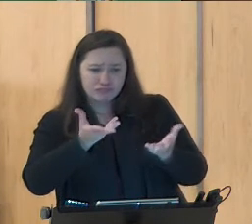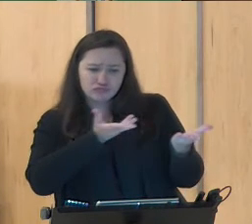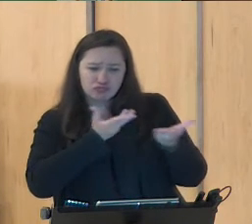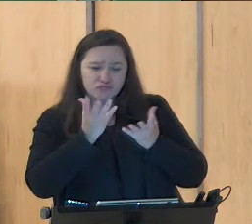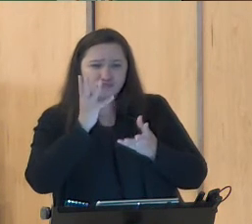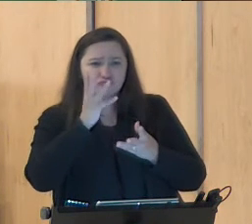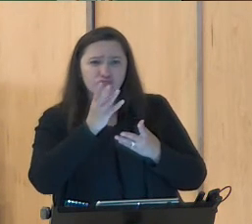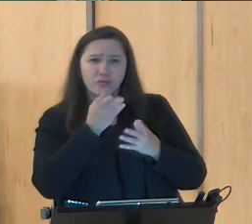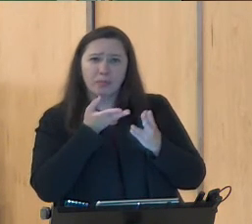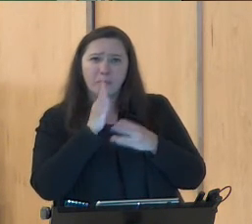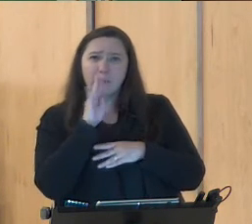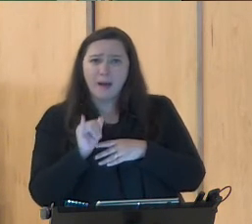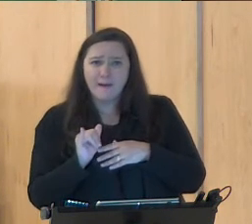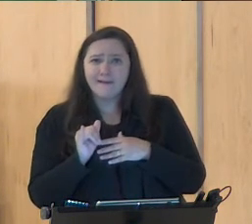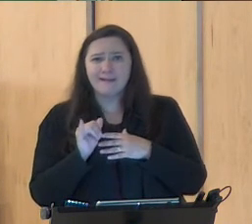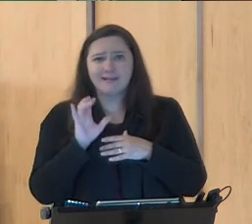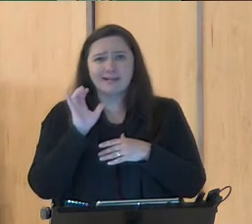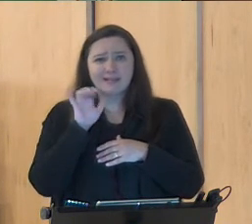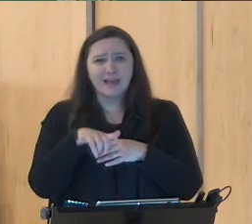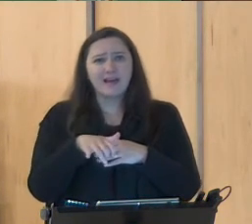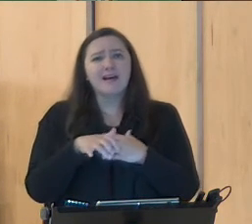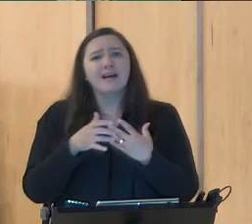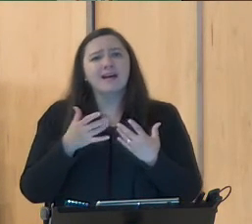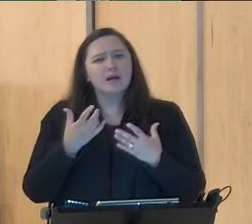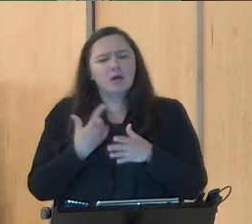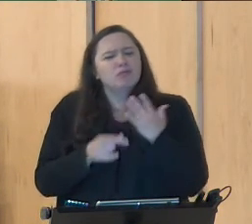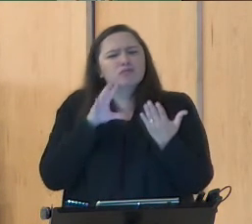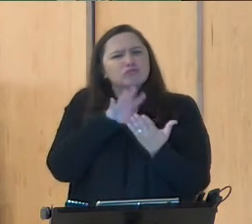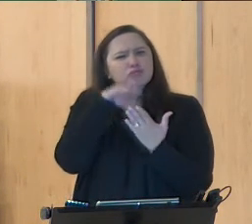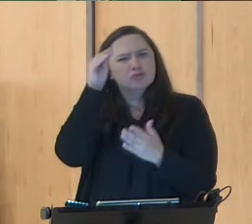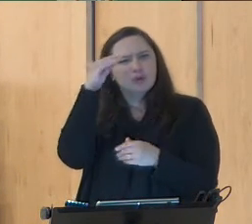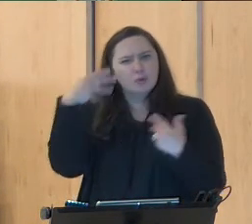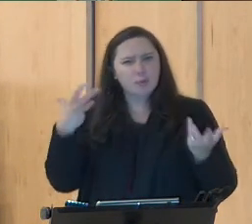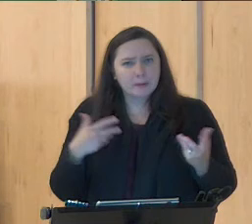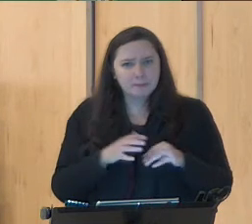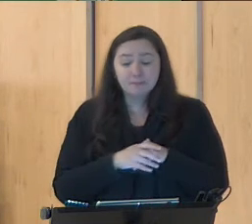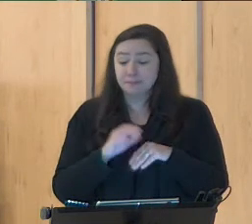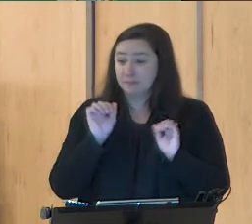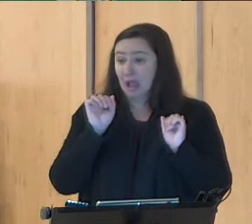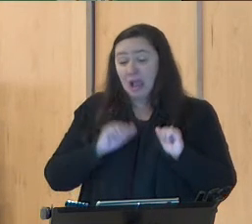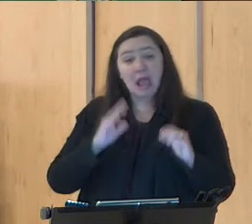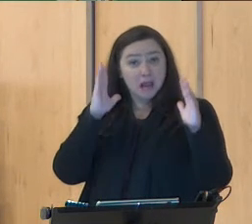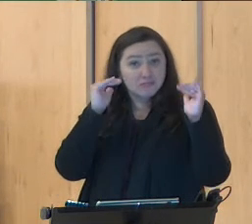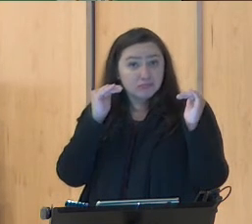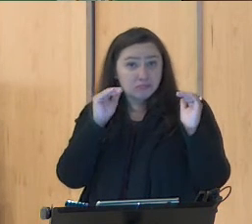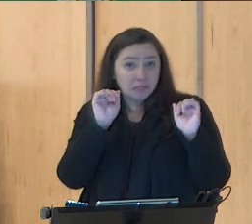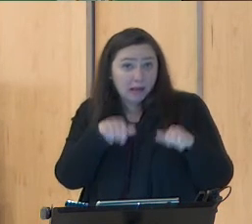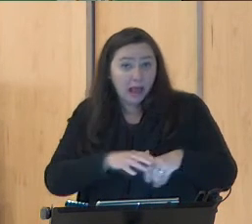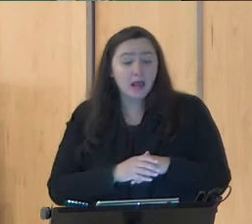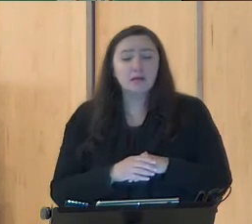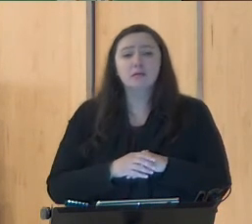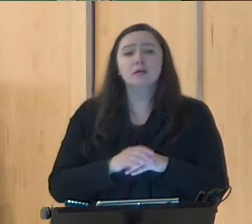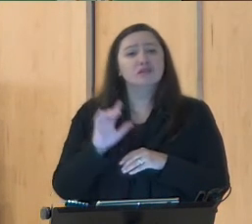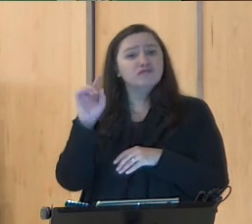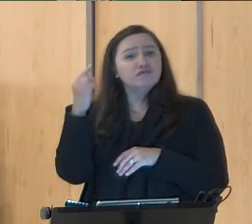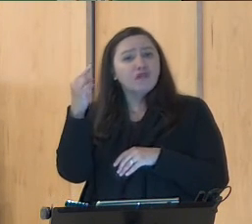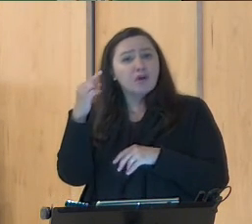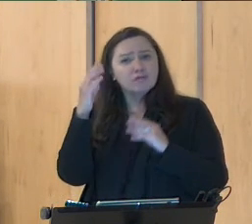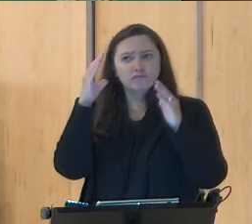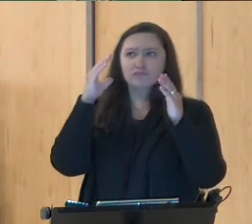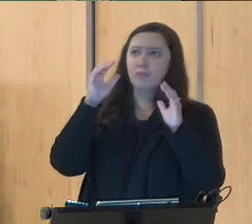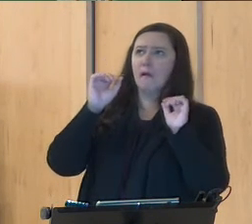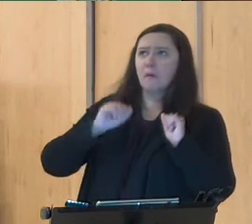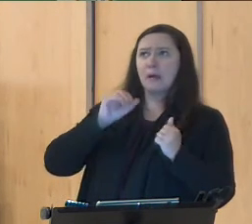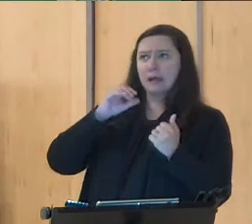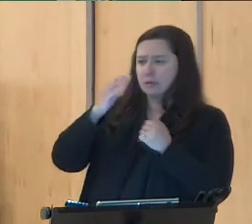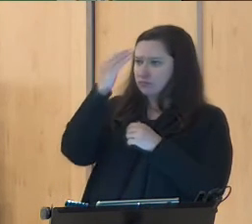learn? We learned that we can expect some things. First of all, we learned that we can expect that the Lord of the